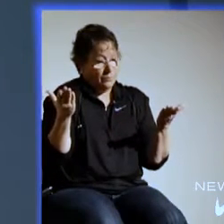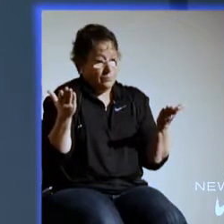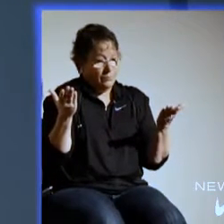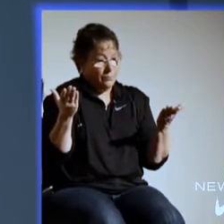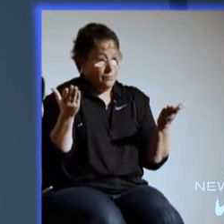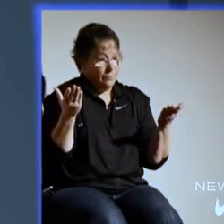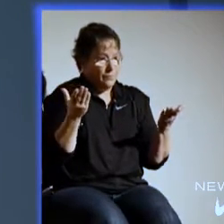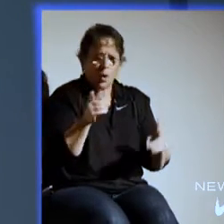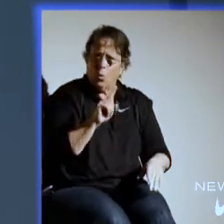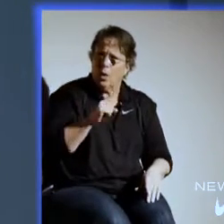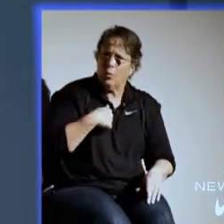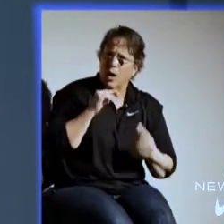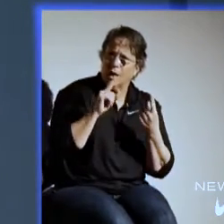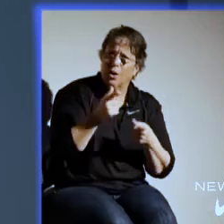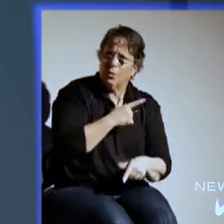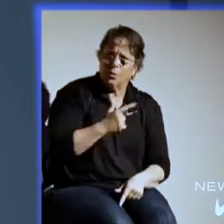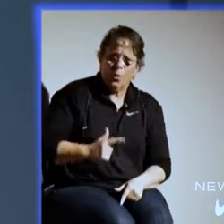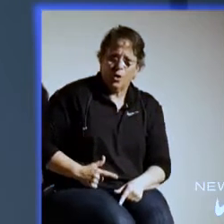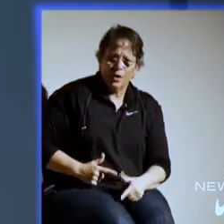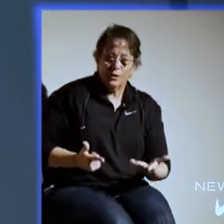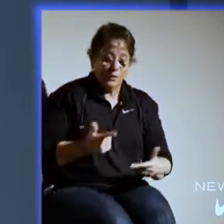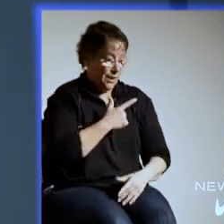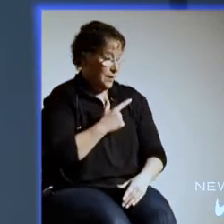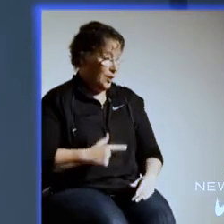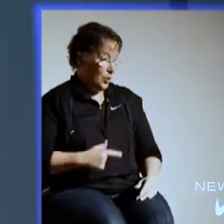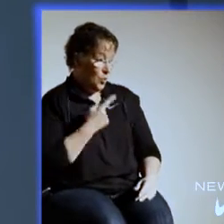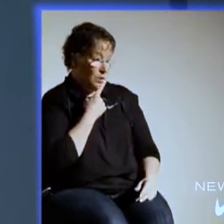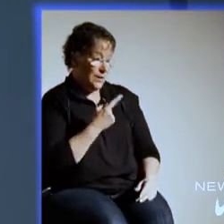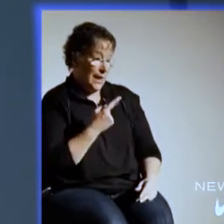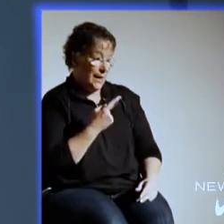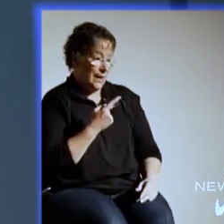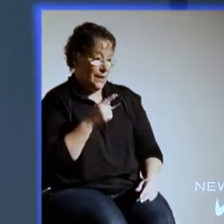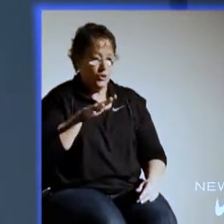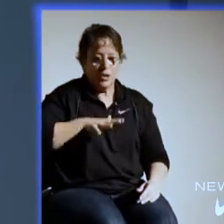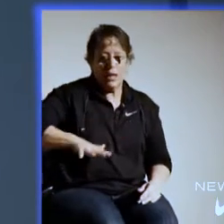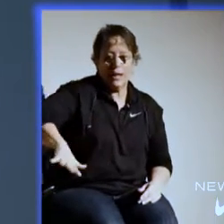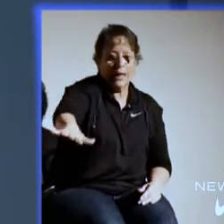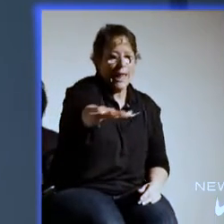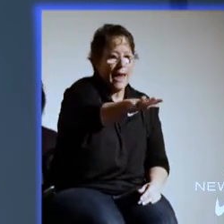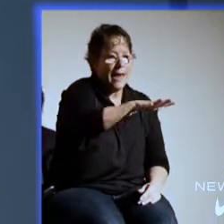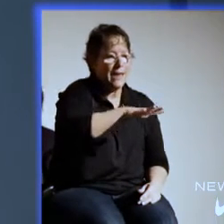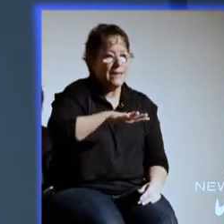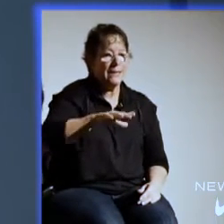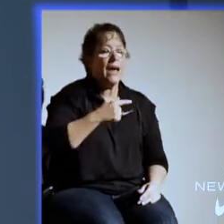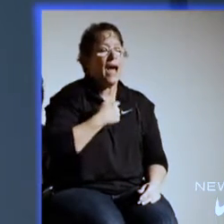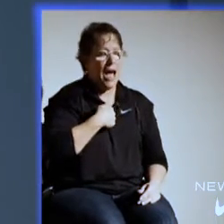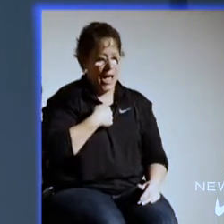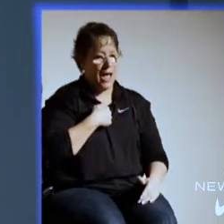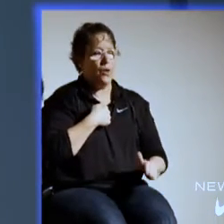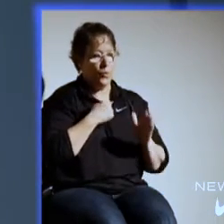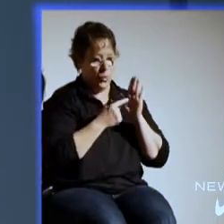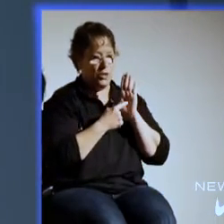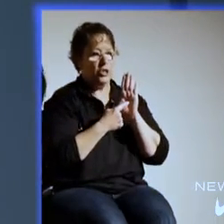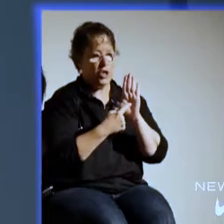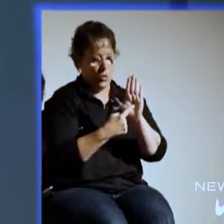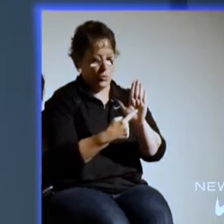Where do I go, Lord? The Lord said, to the land I will show